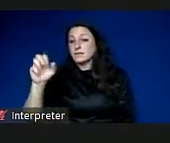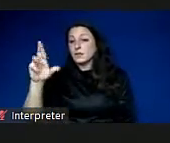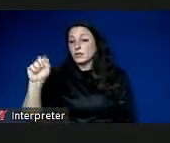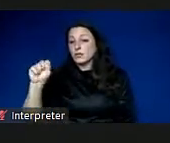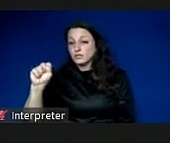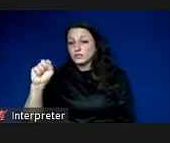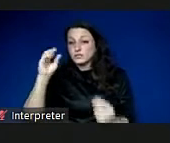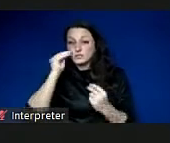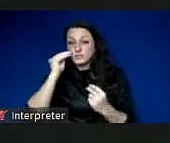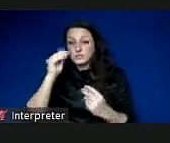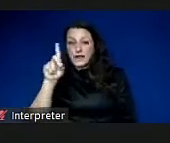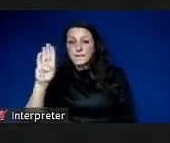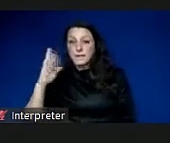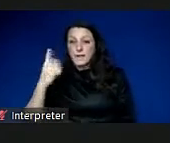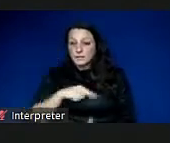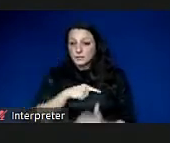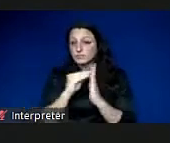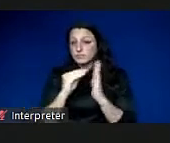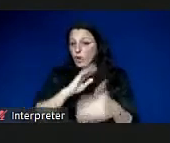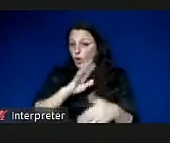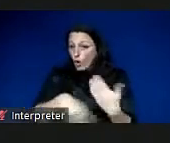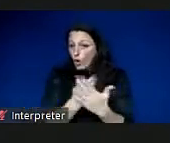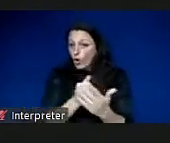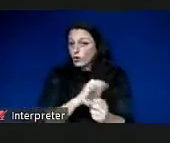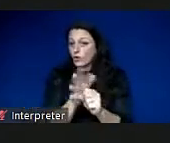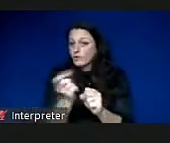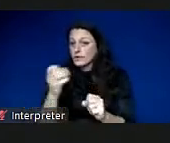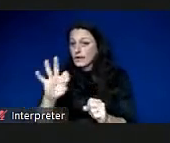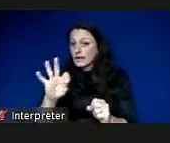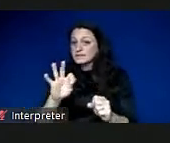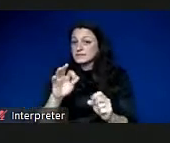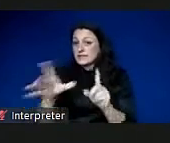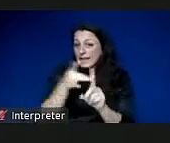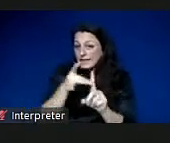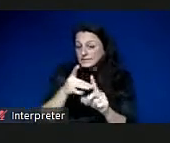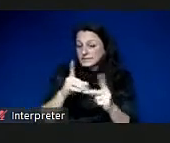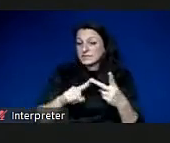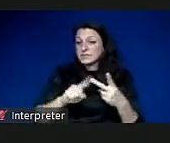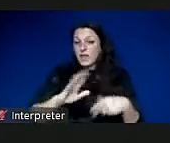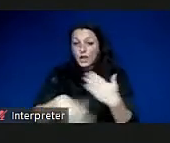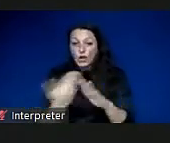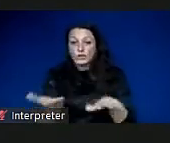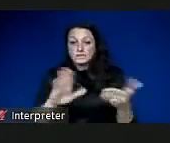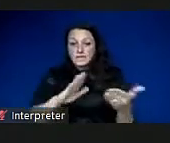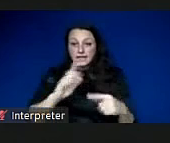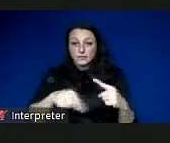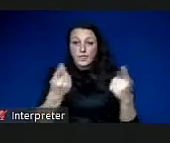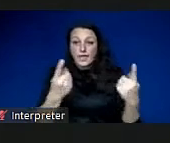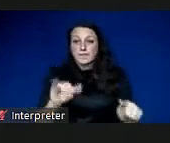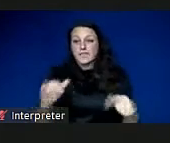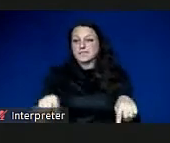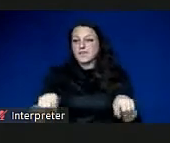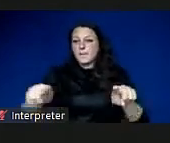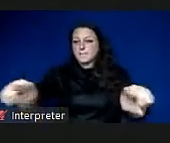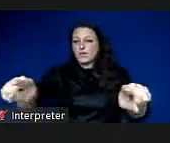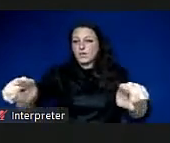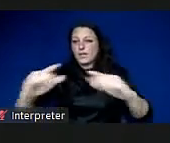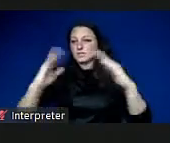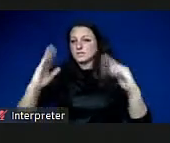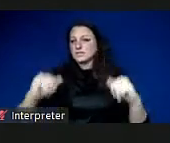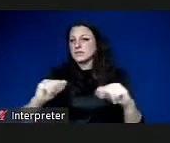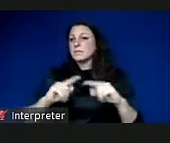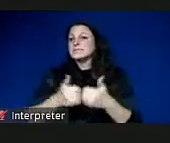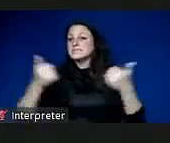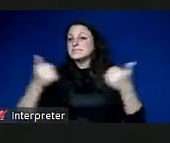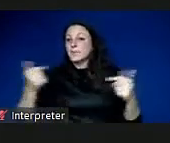all COVID-19 cases and deaths as they occur. So that's sort of a parallel system that is separate from